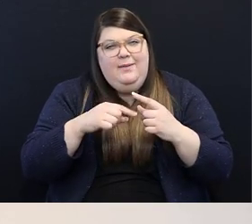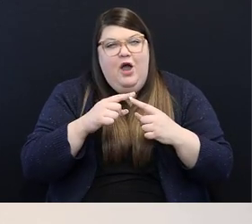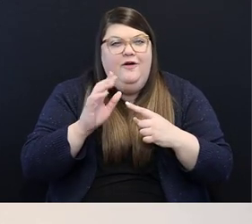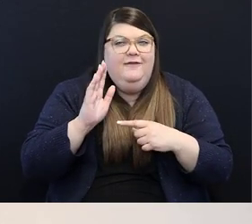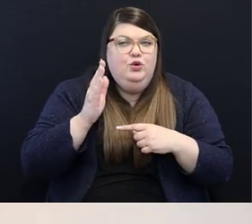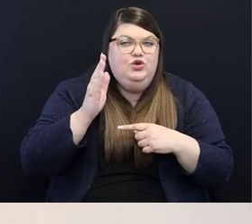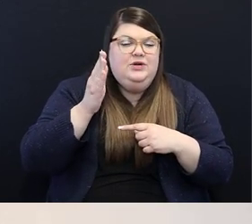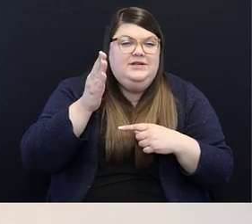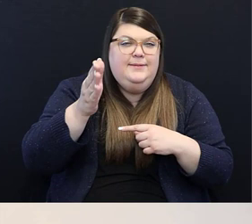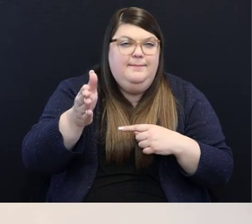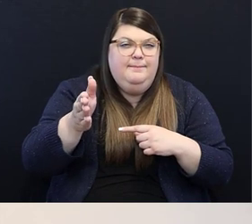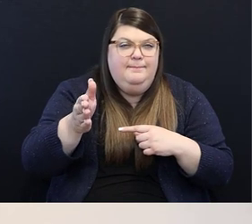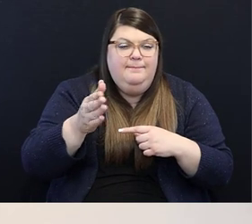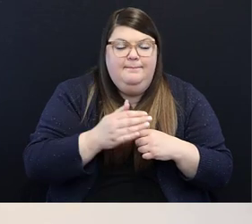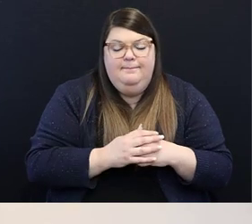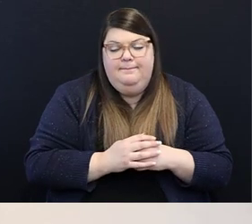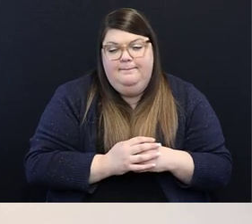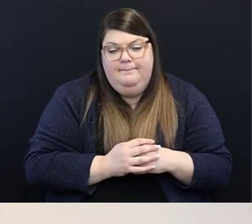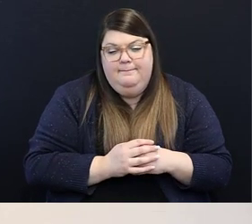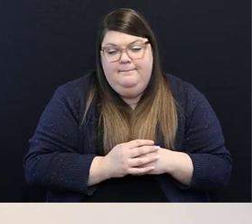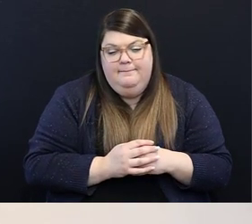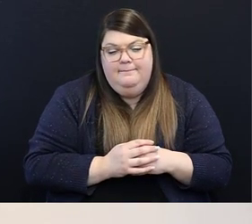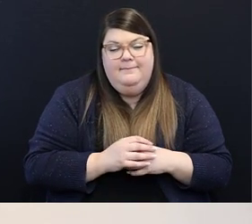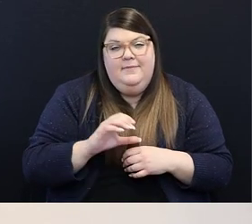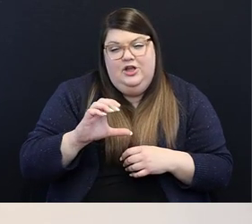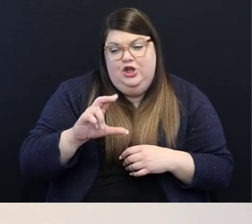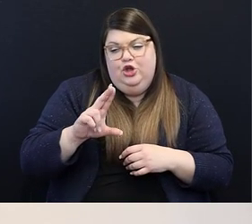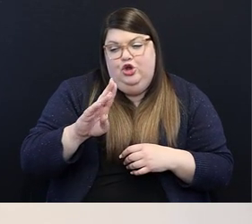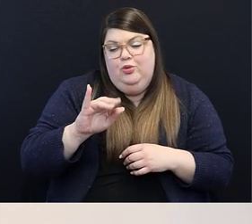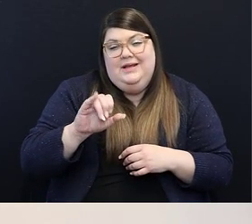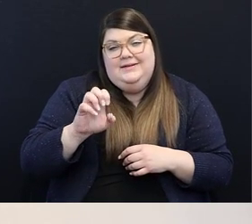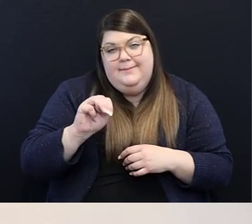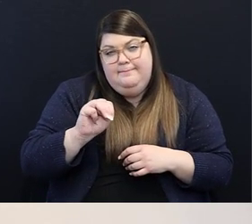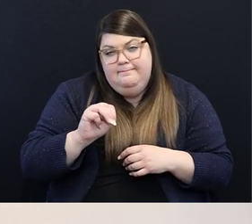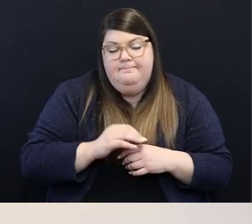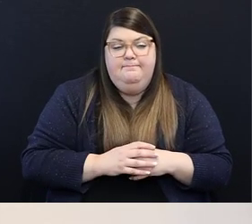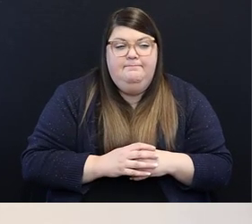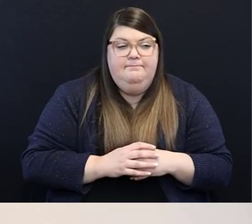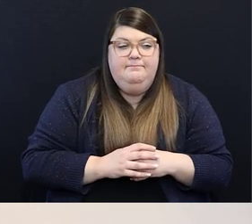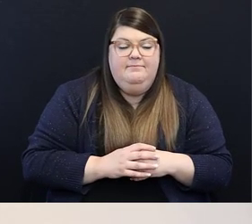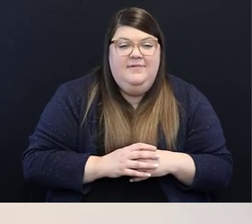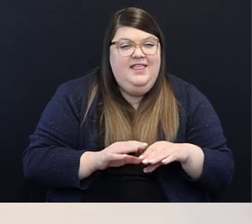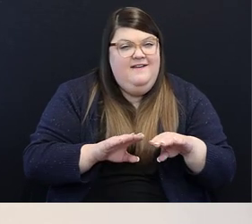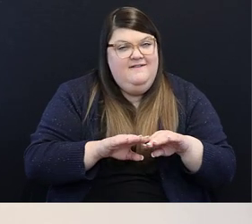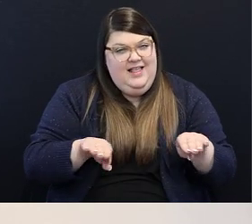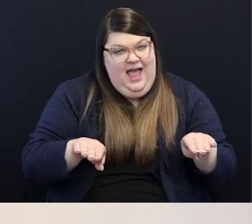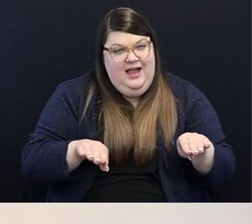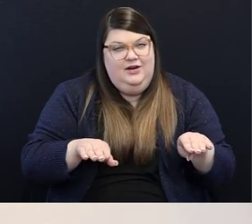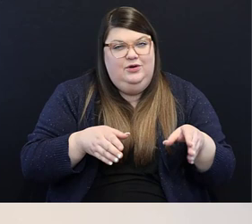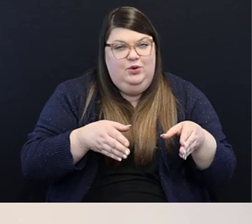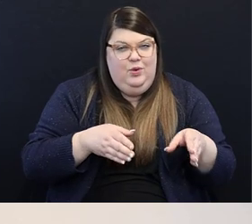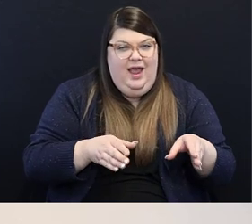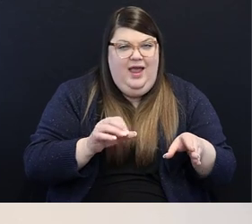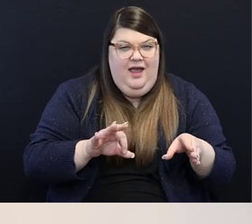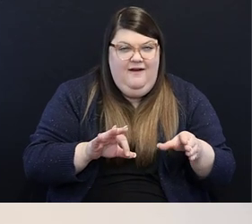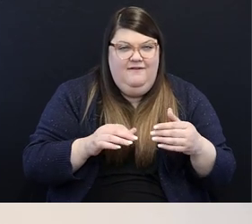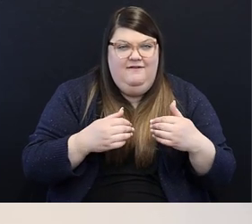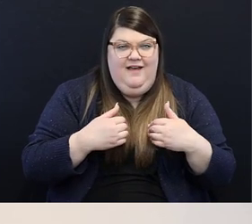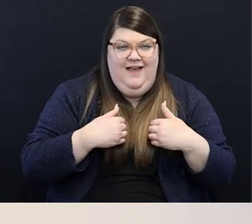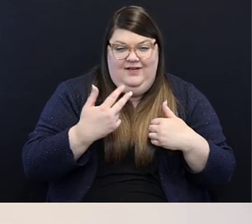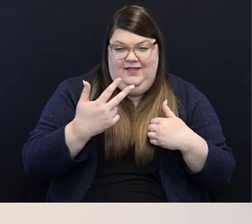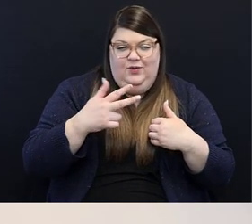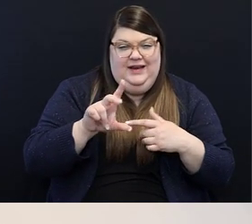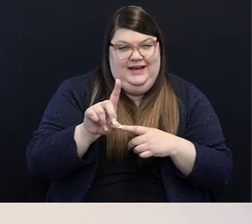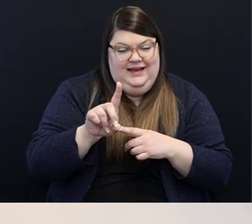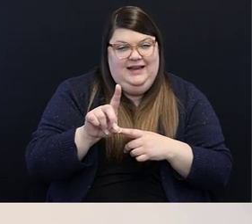futurism and cubism and the flat kind of way of having three-dimensional